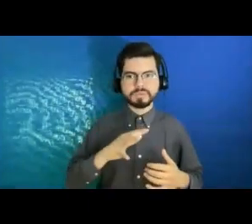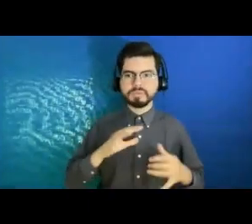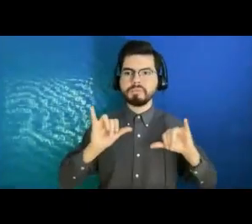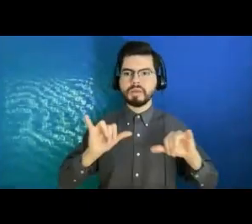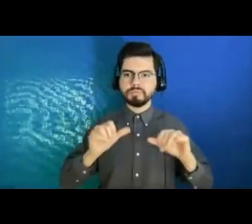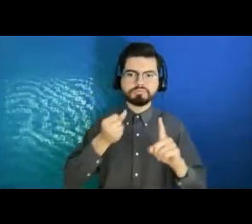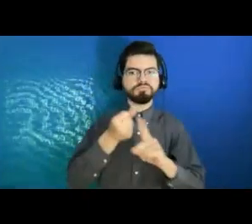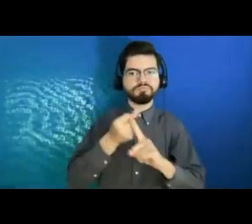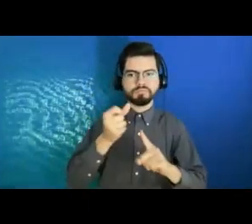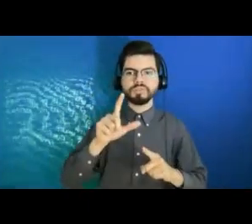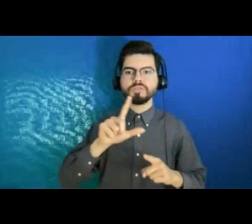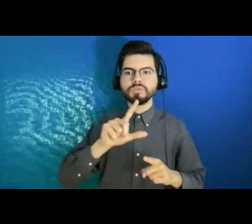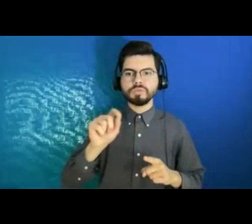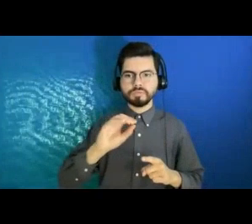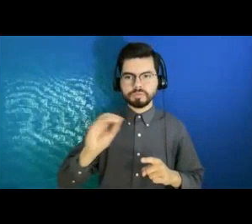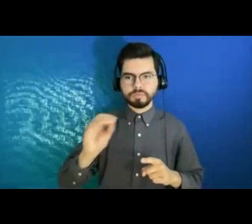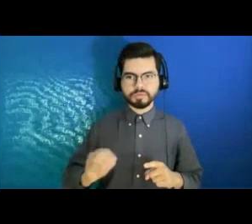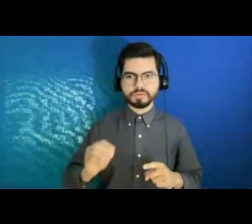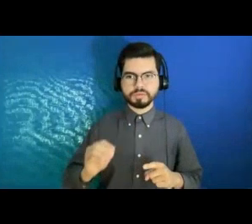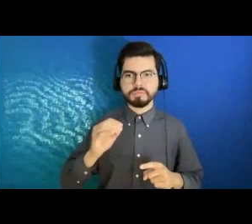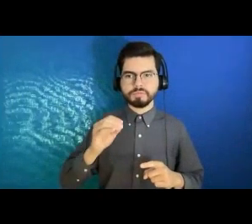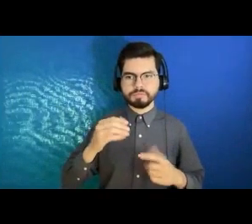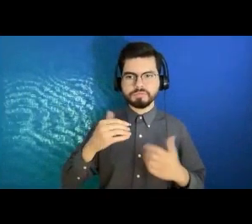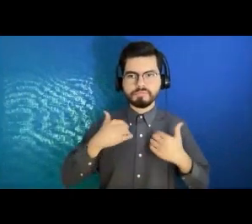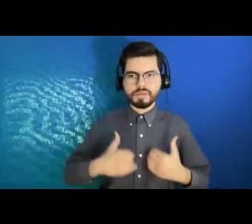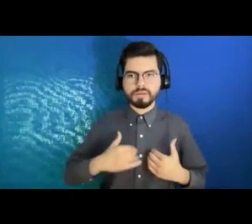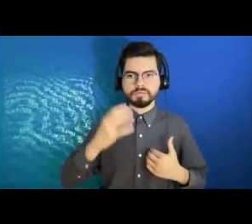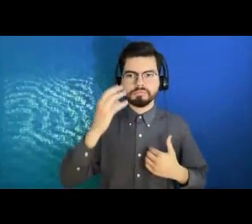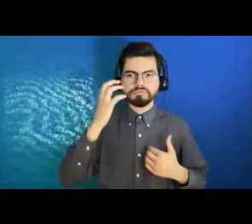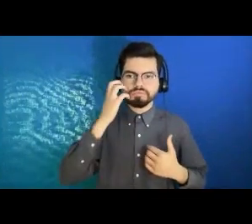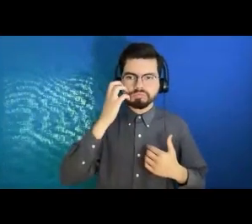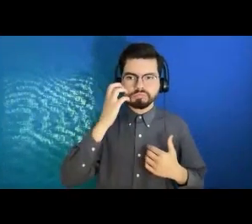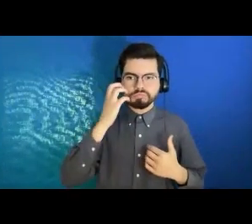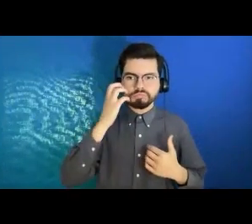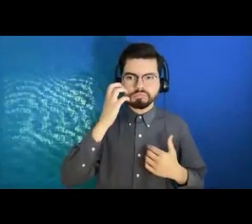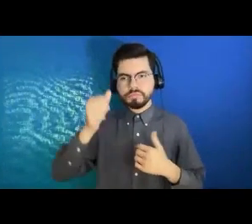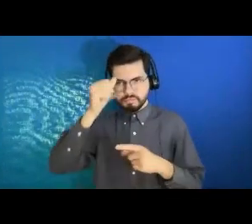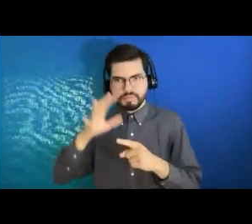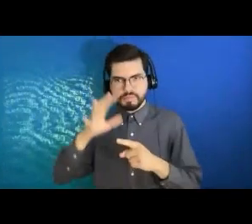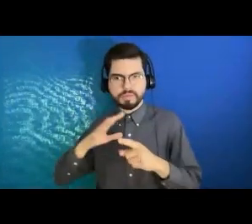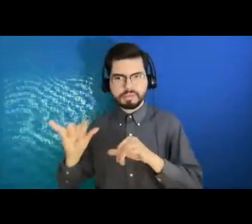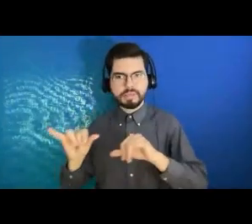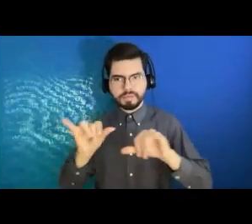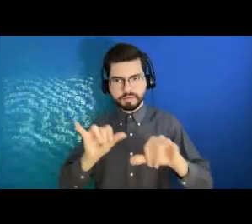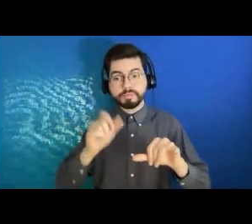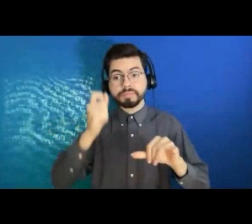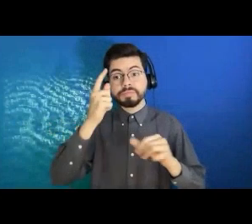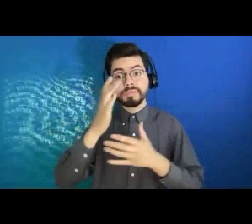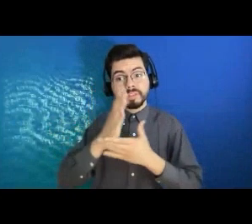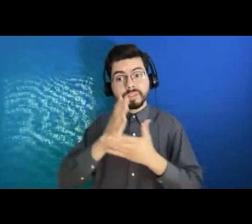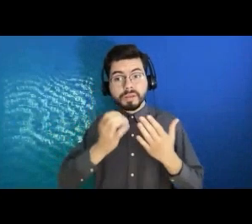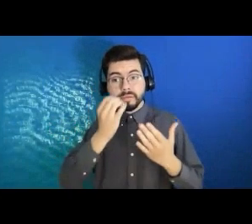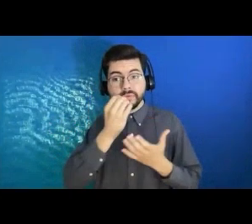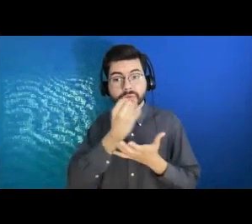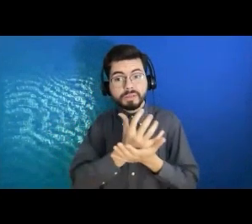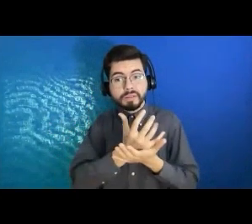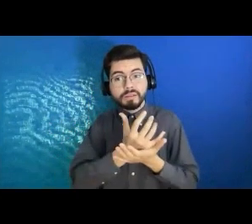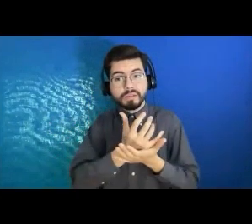20% body fat. Our males are also doing the same. So even though some of those really high quality foods have declined, our bears are